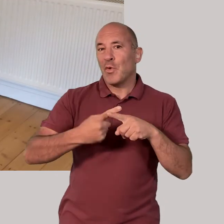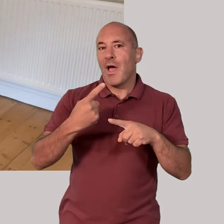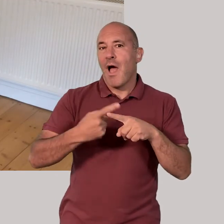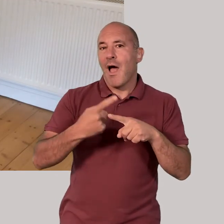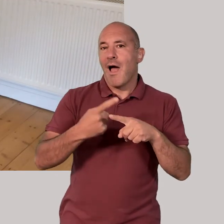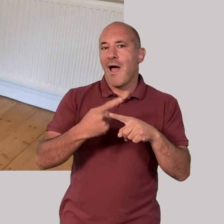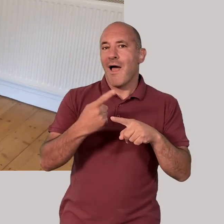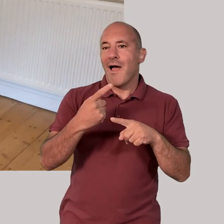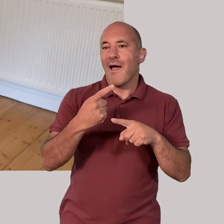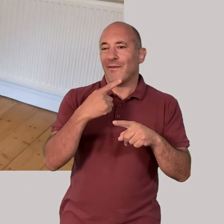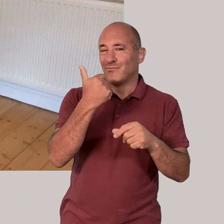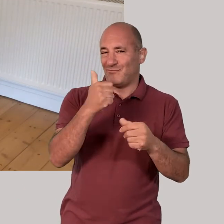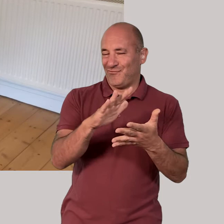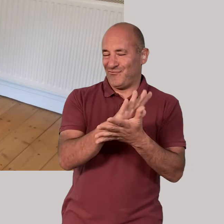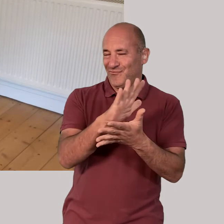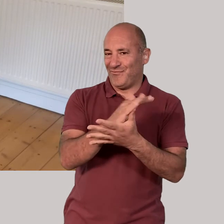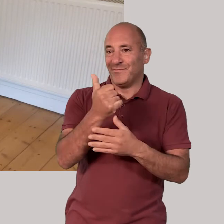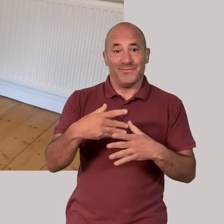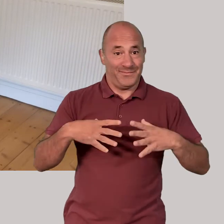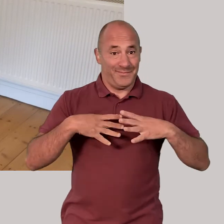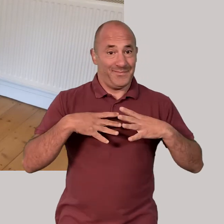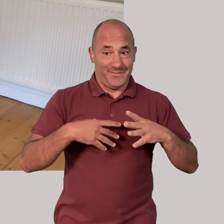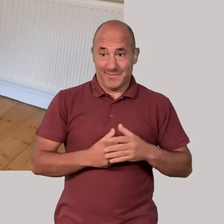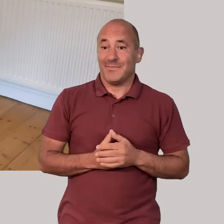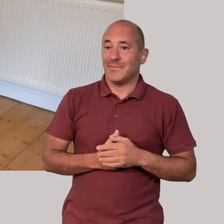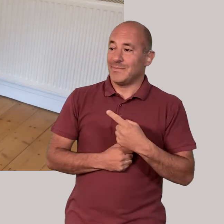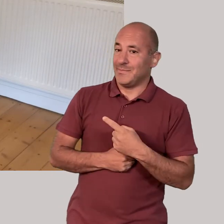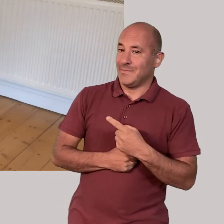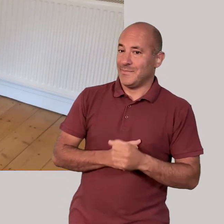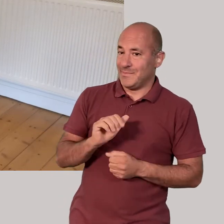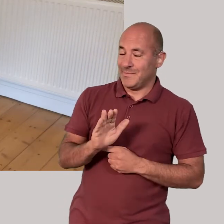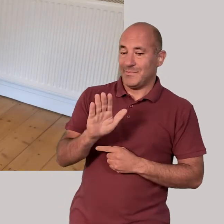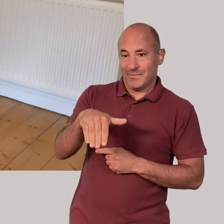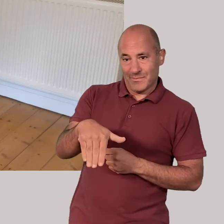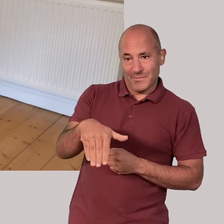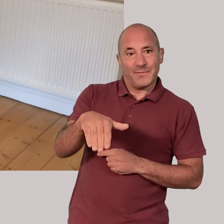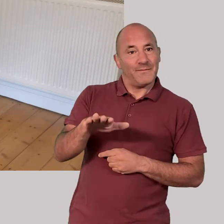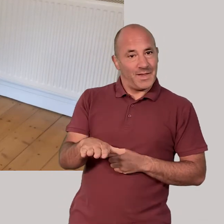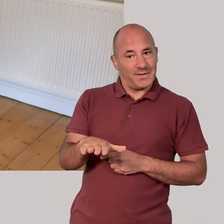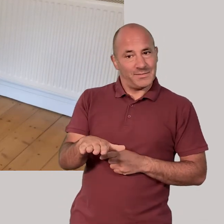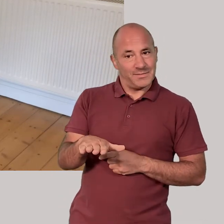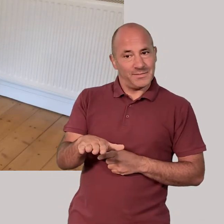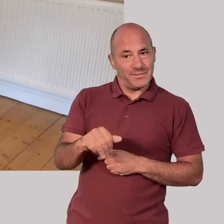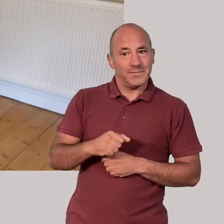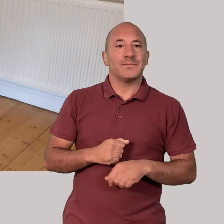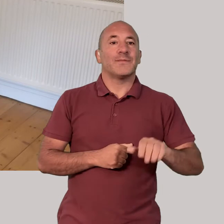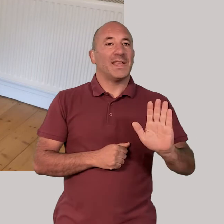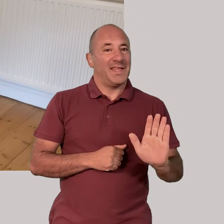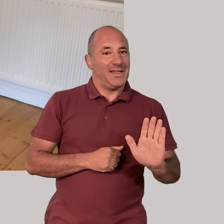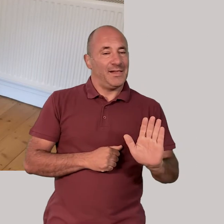just speed it up a little bit, we'll have a bit of fun. Here we go. Heel, toe,